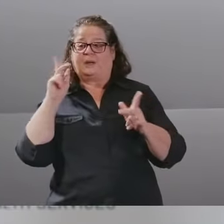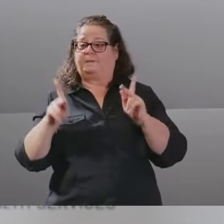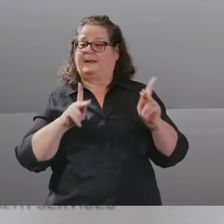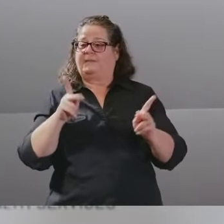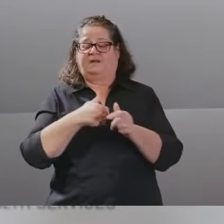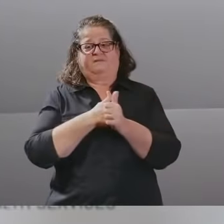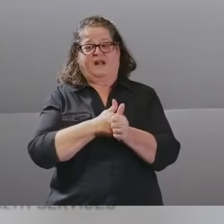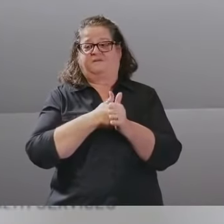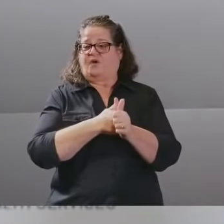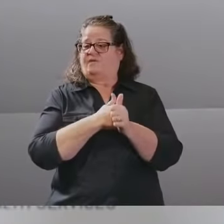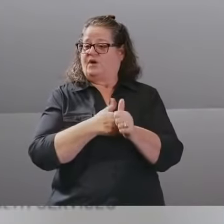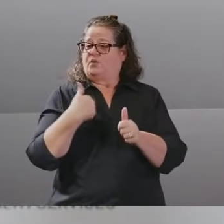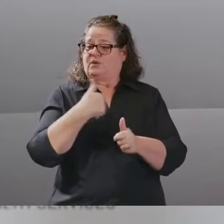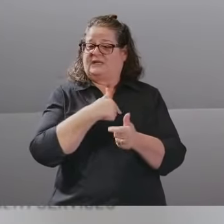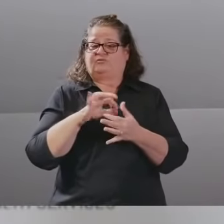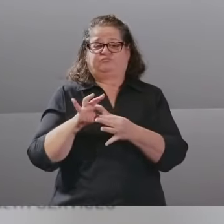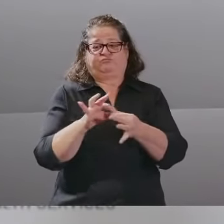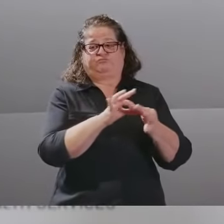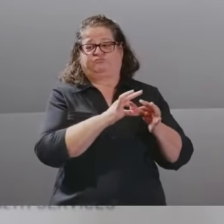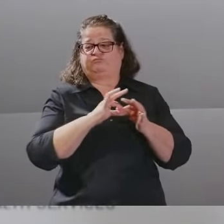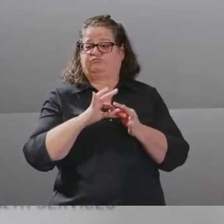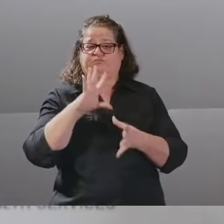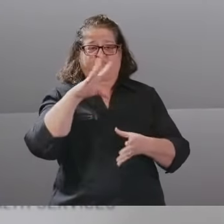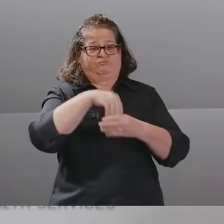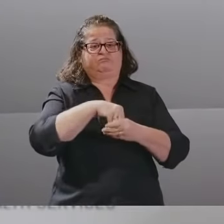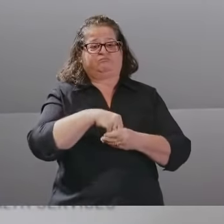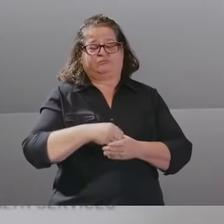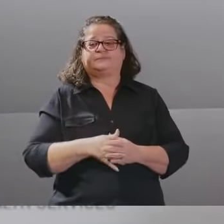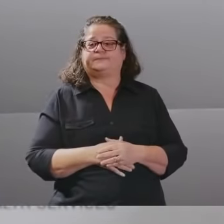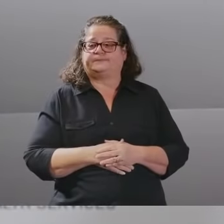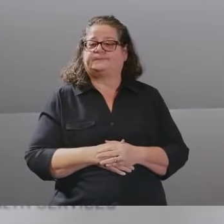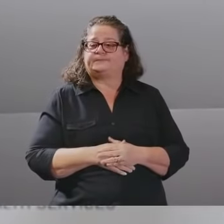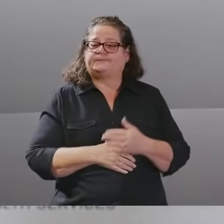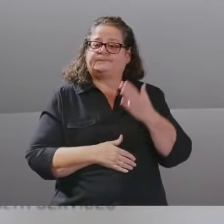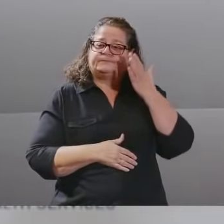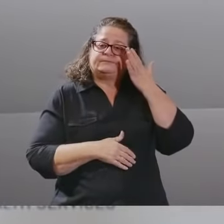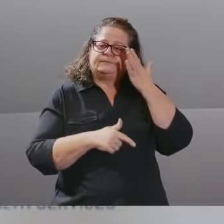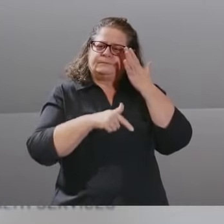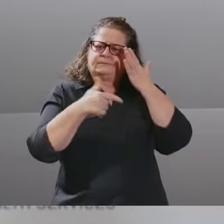want to continue. We're going to Matt Galco from Foxton.